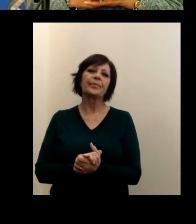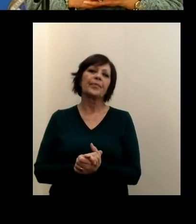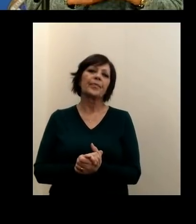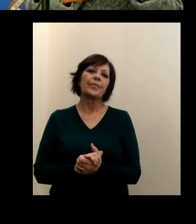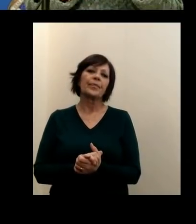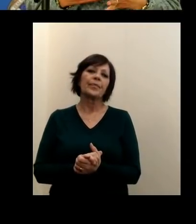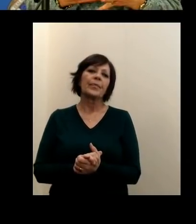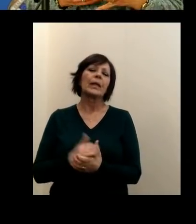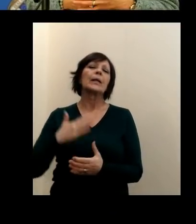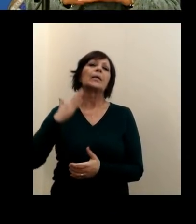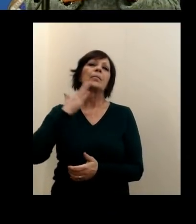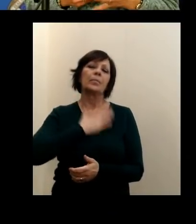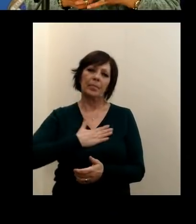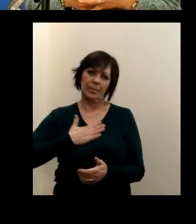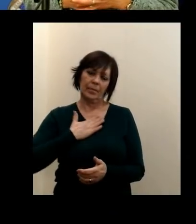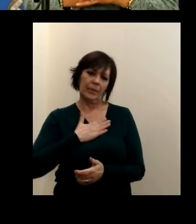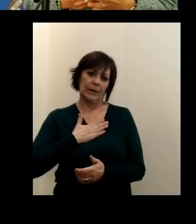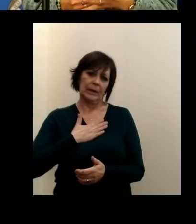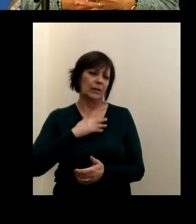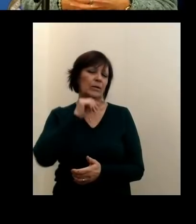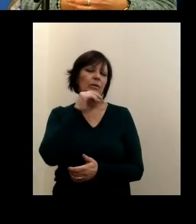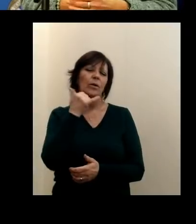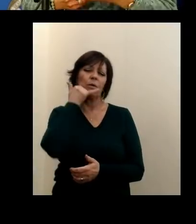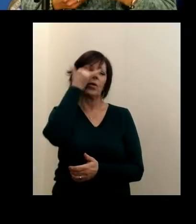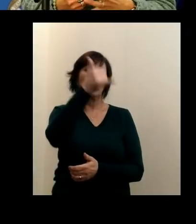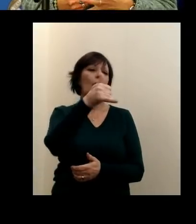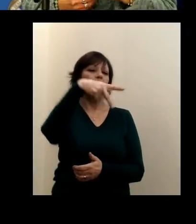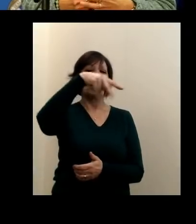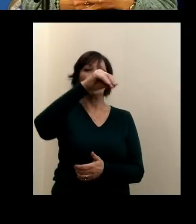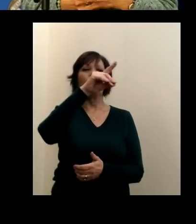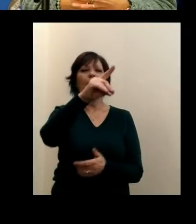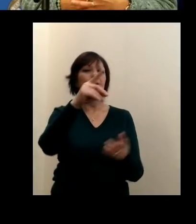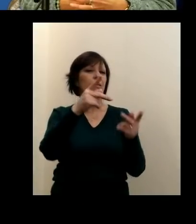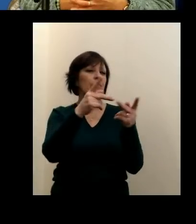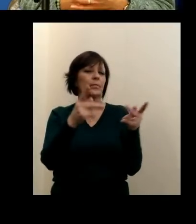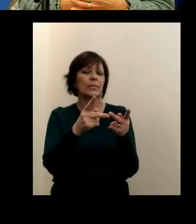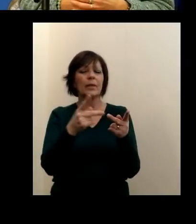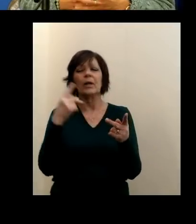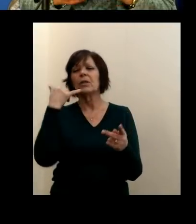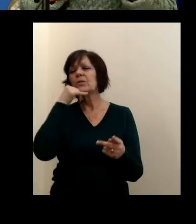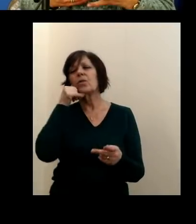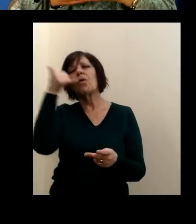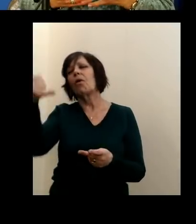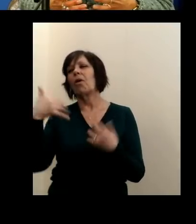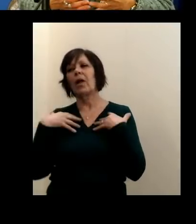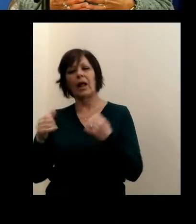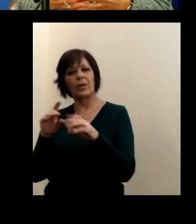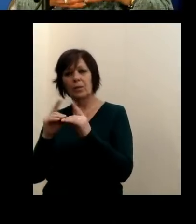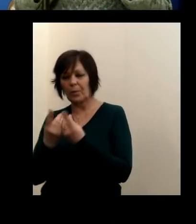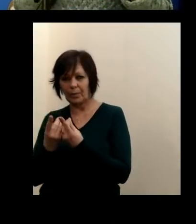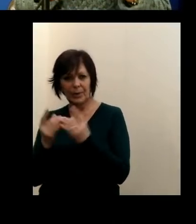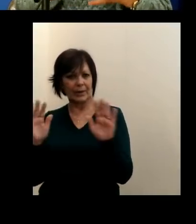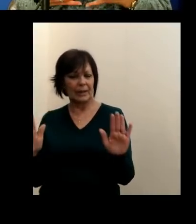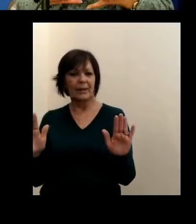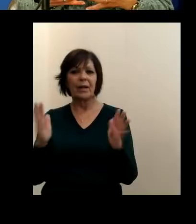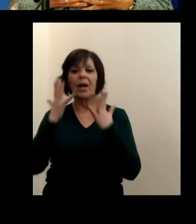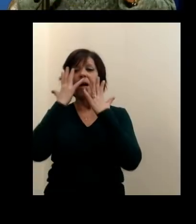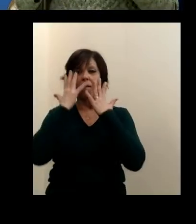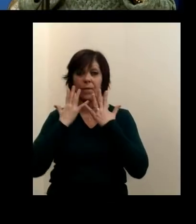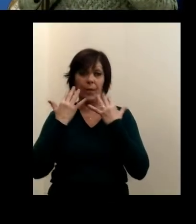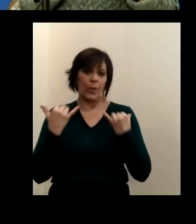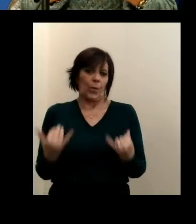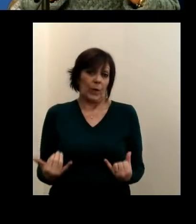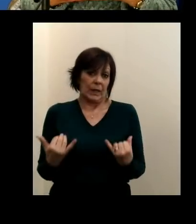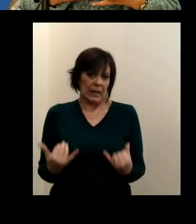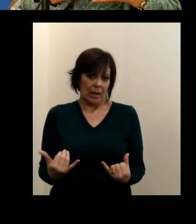so please do not call the pod site. Please do not call the health department. Unfortunately, right now